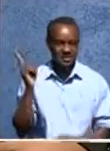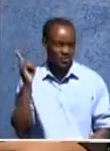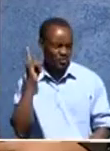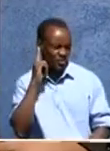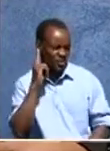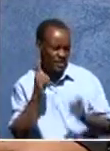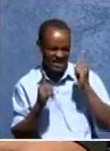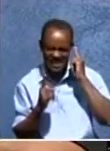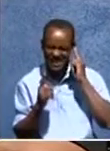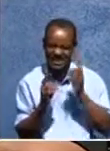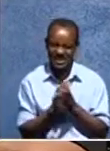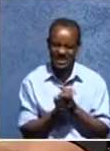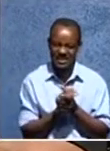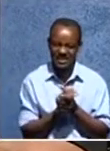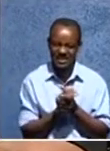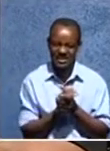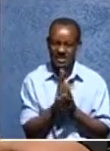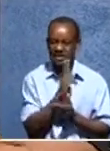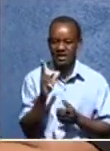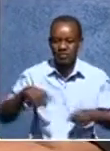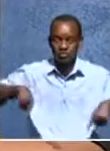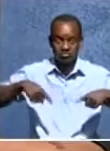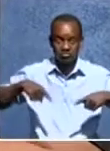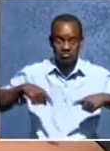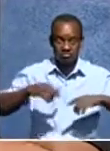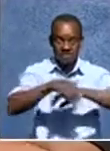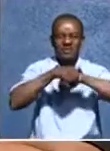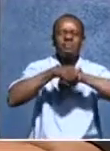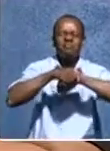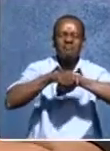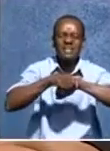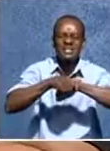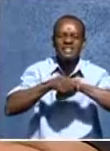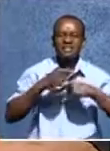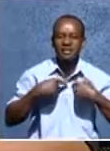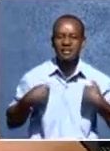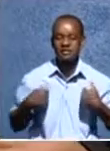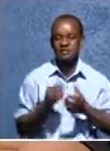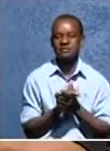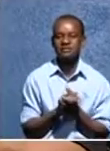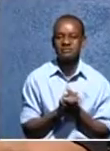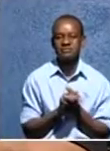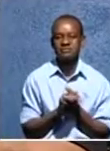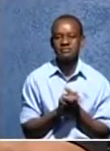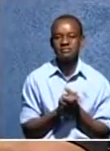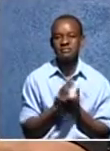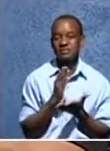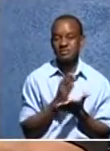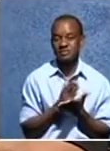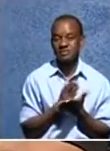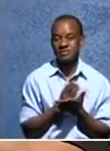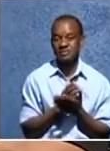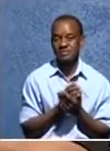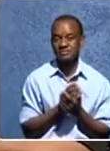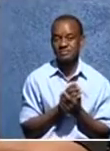And I think it's up to us Namibians to really be interested, get interested in our own